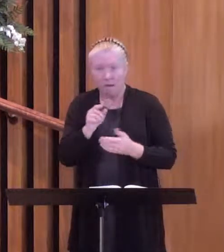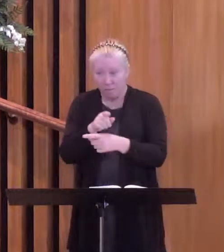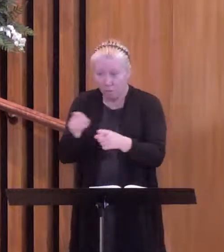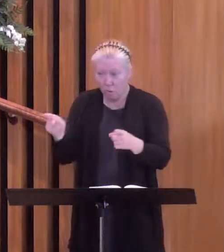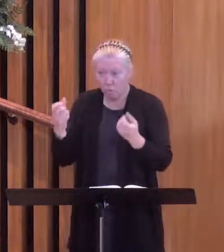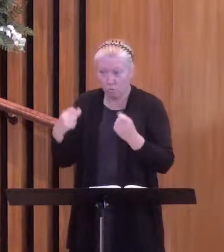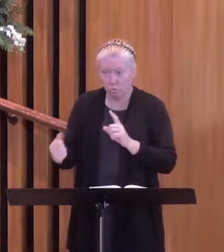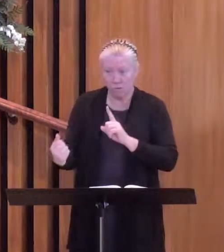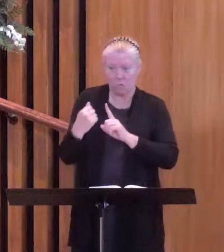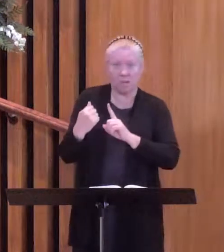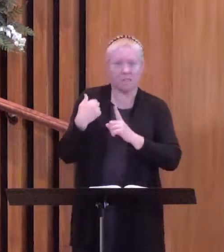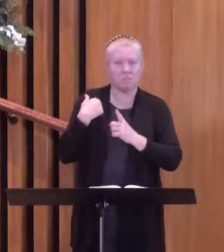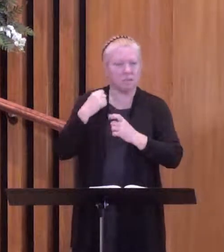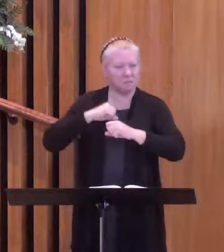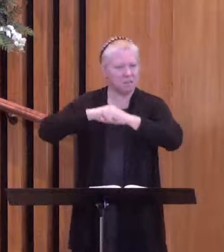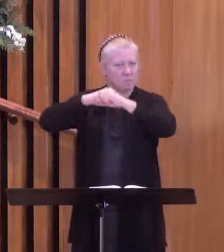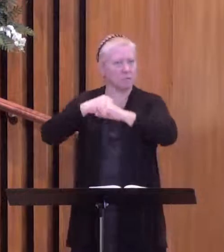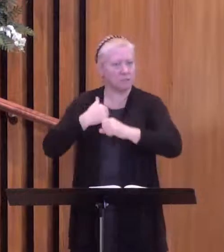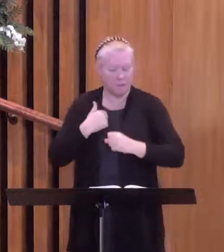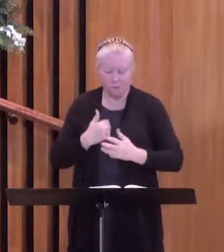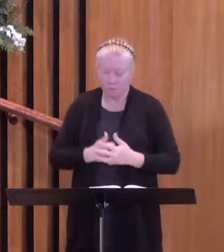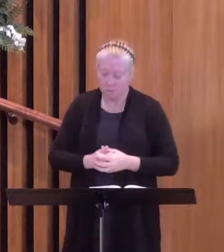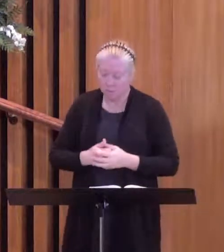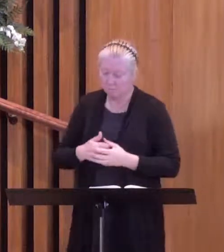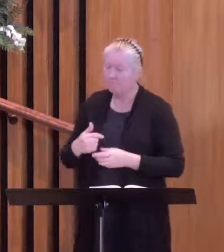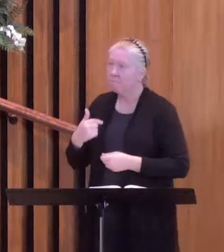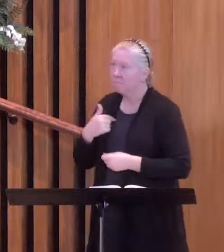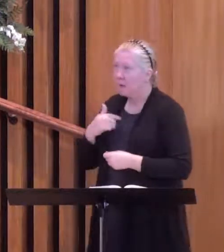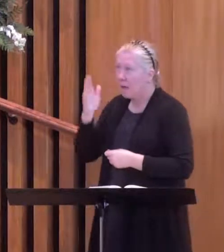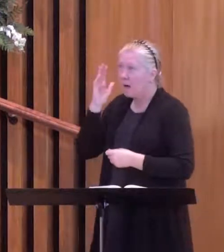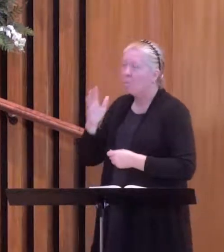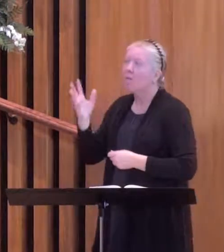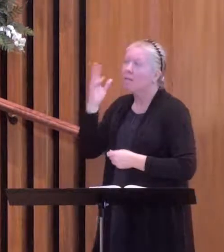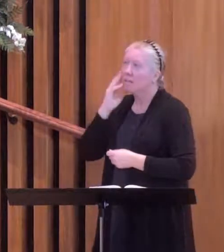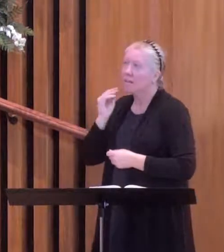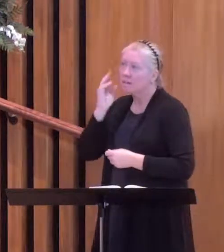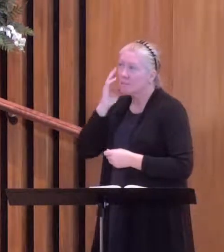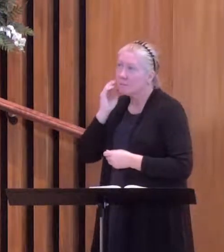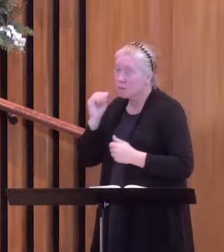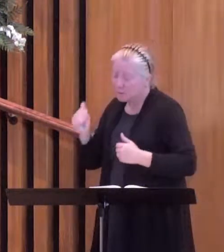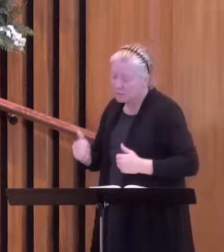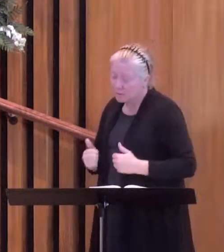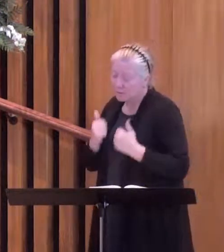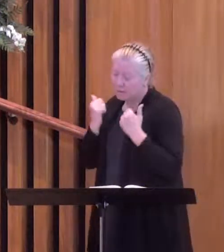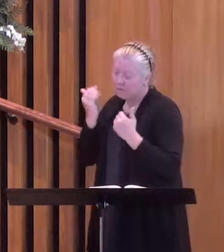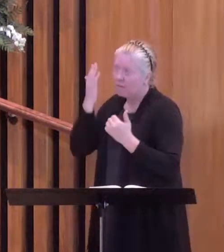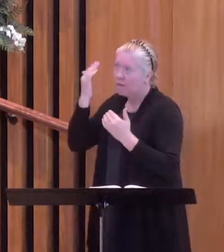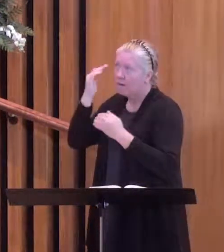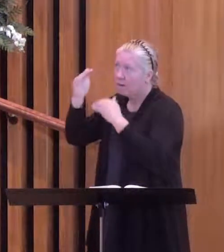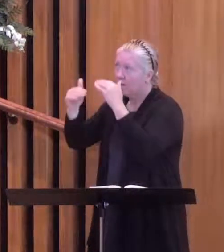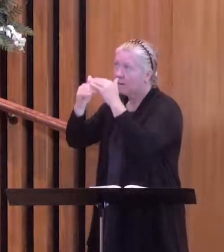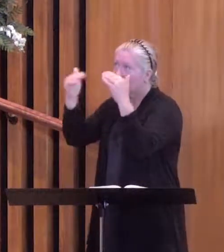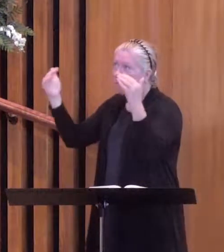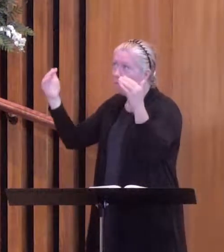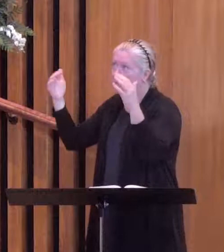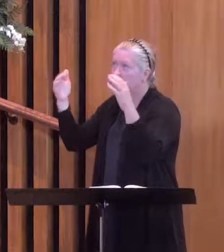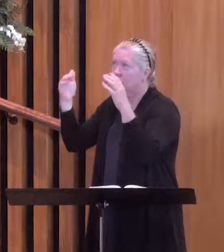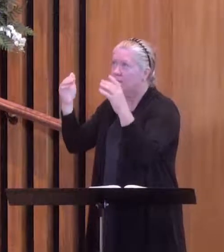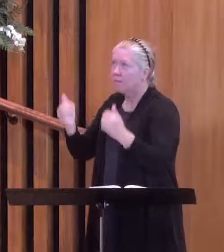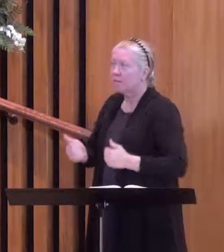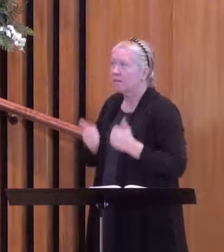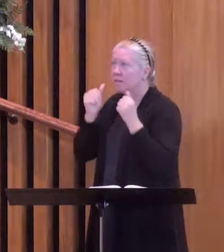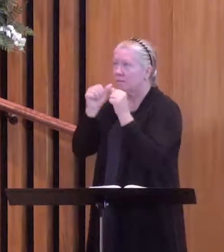I will walk before the Lord in the land of the